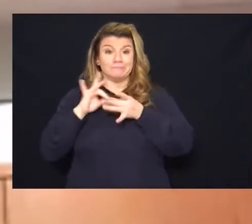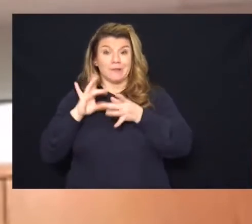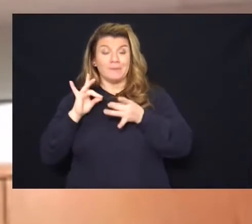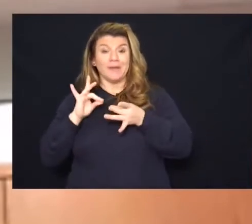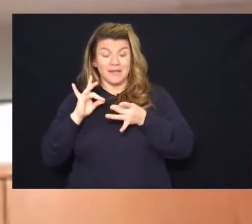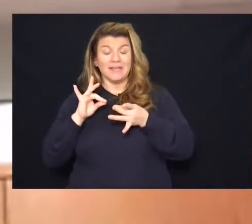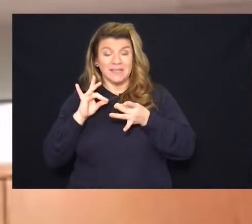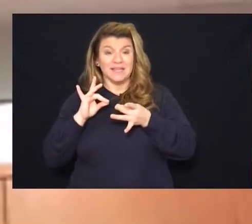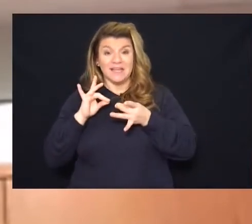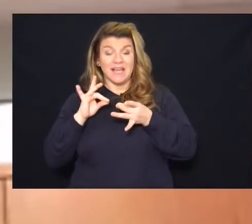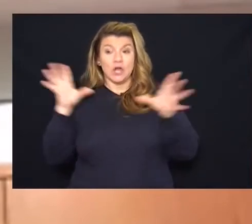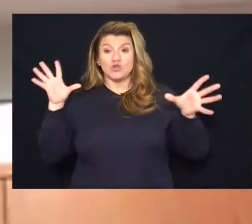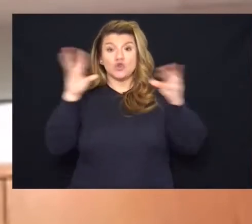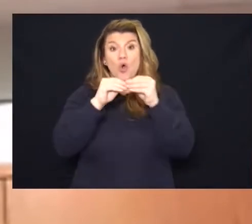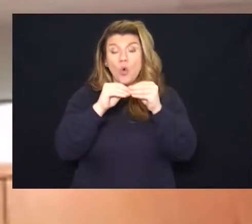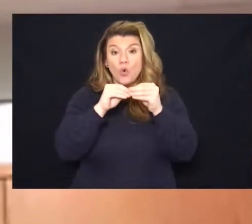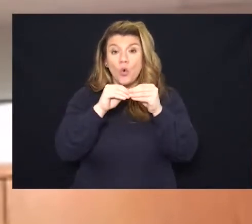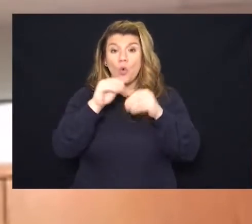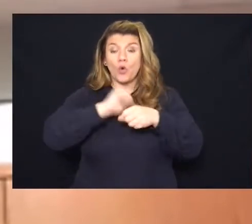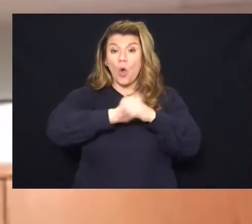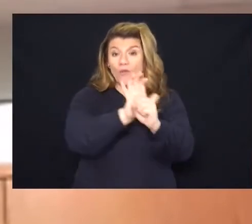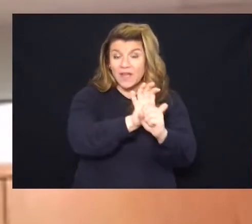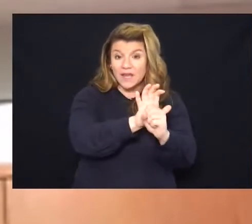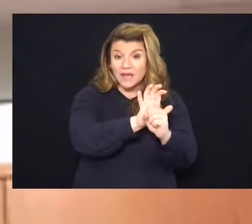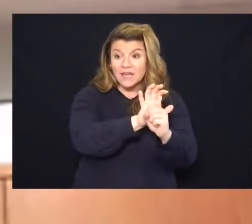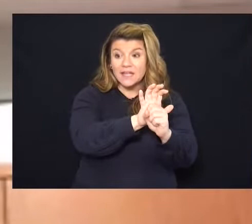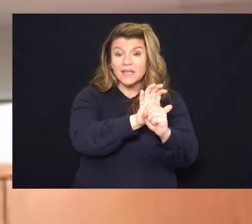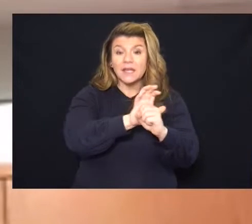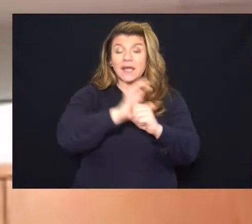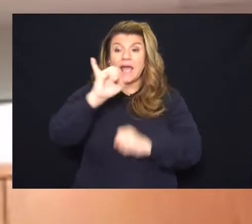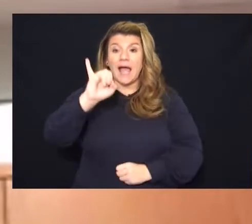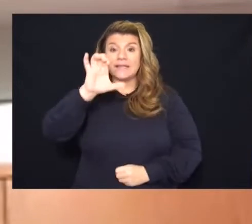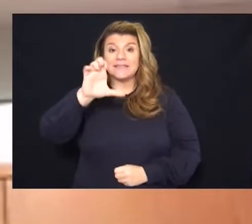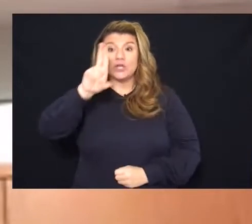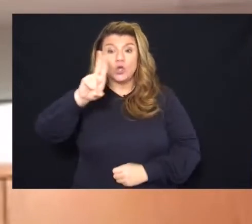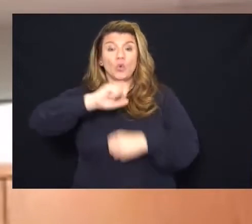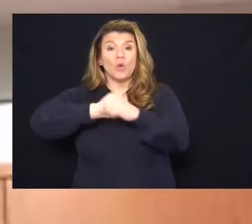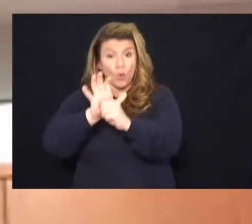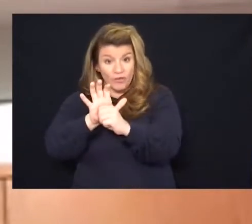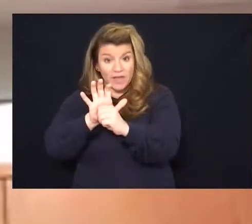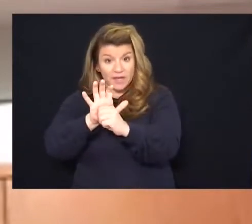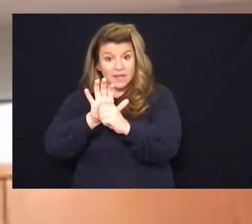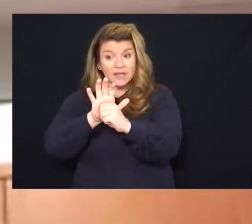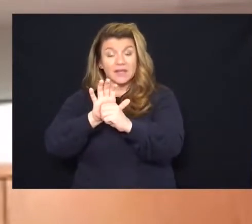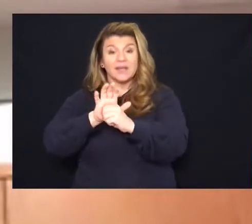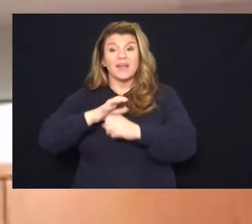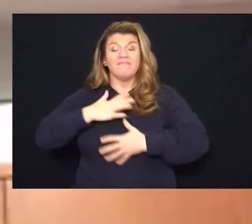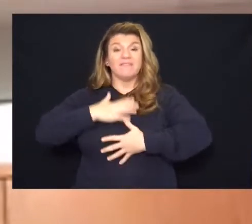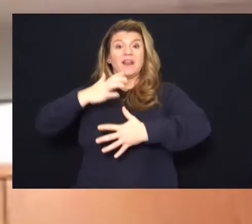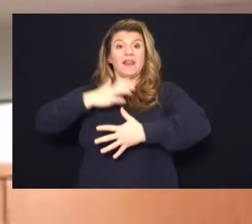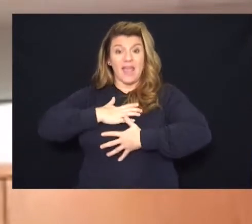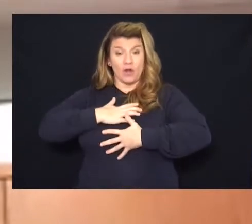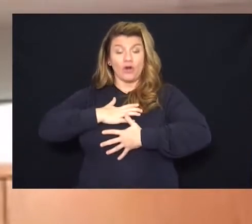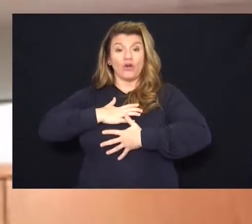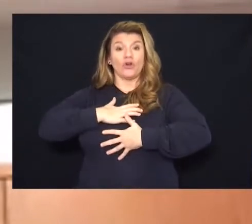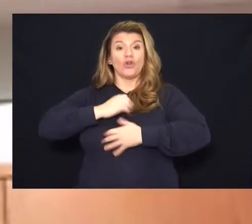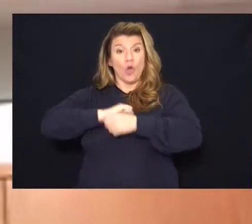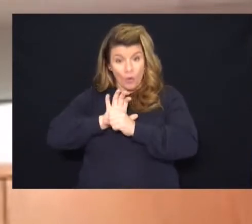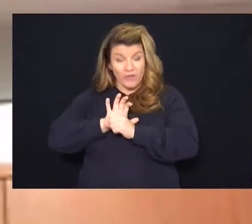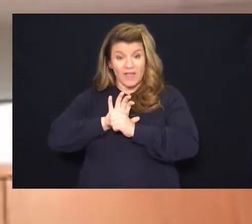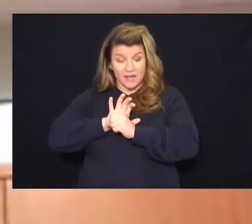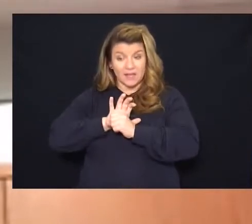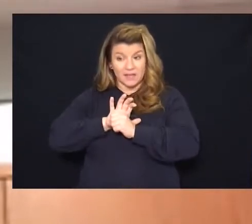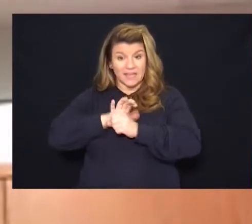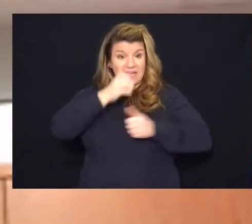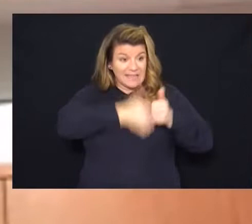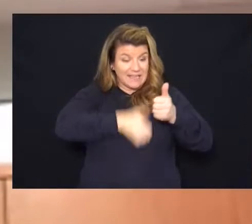before, total COVID cases, ICU COVID cases, ventilator COVID